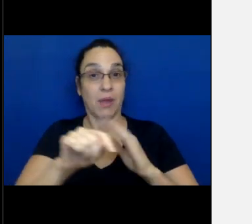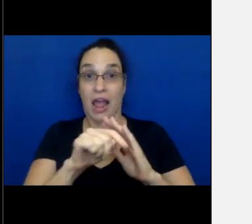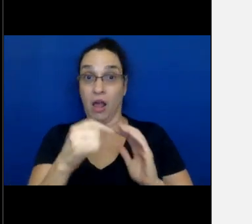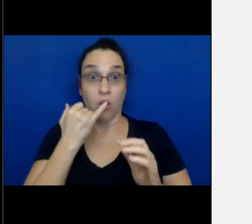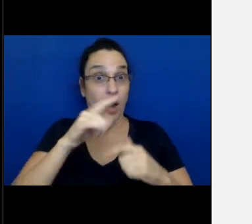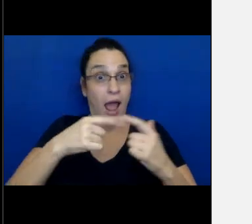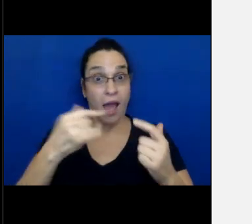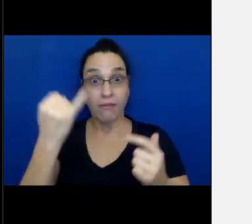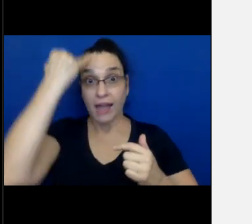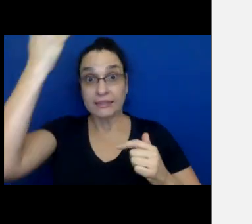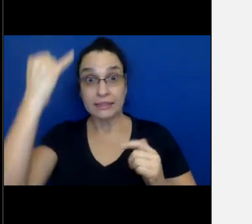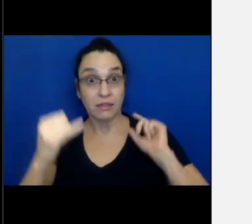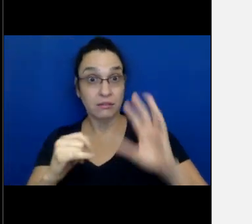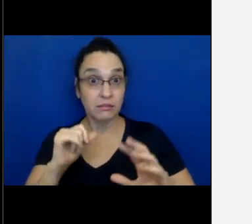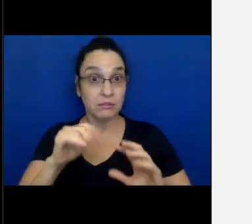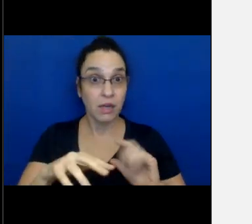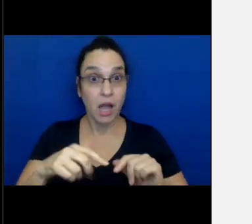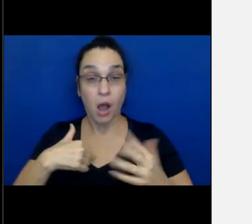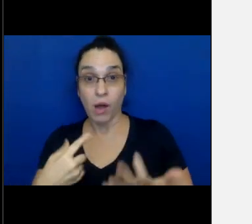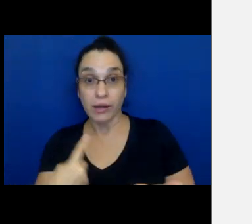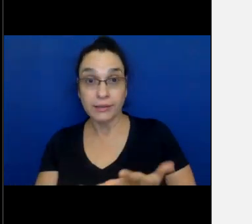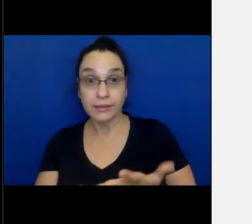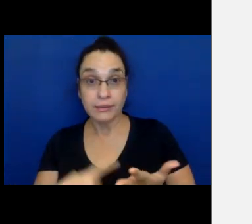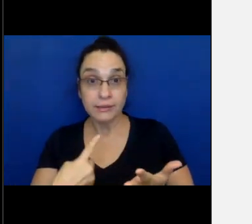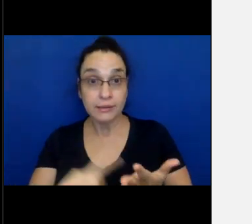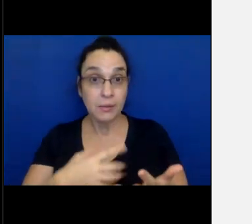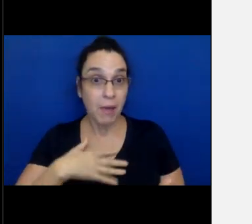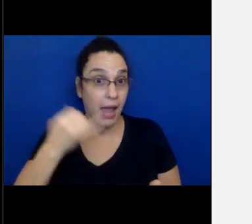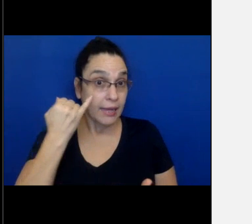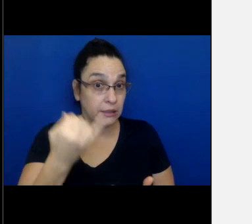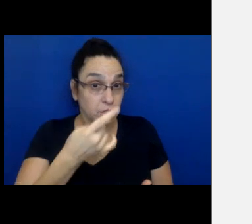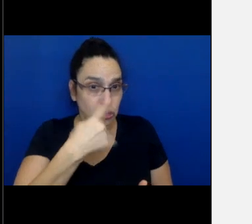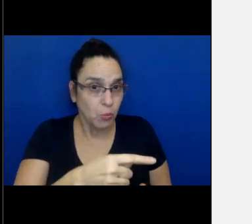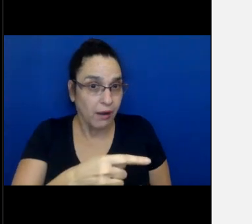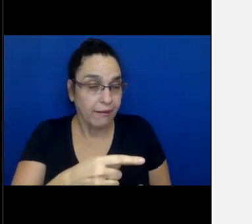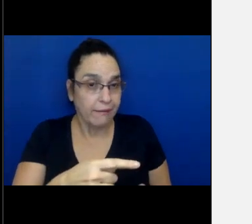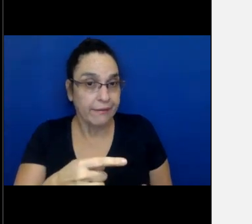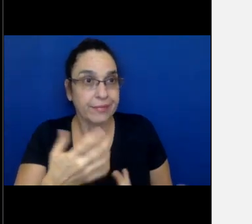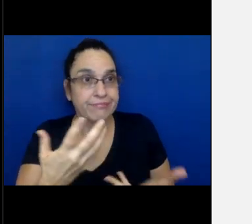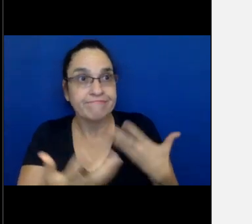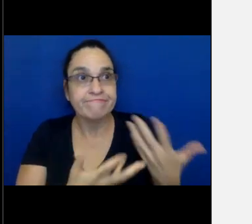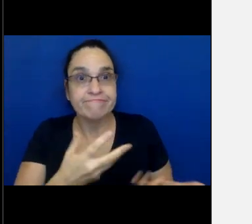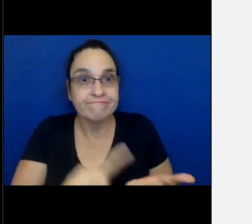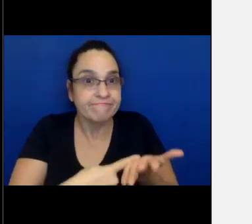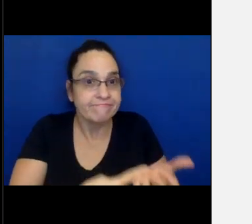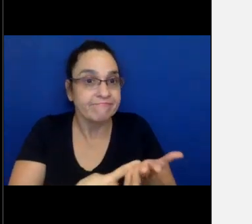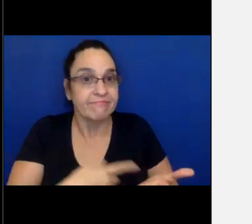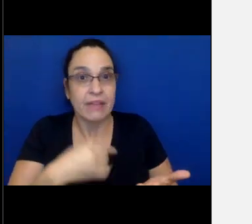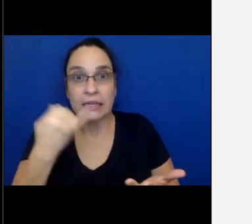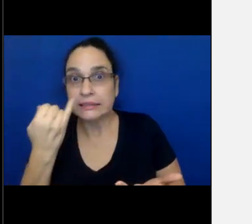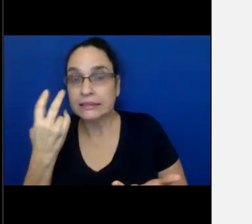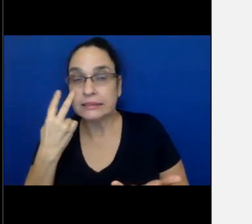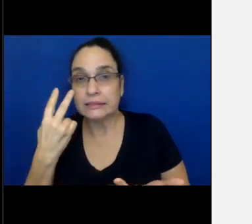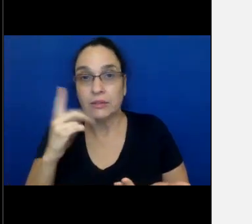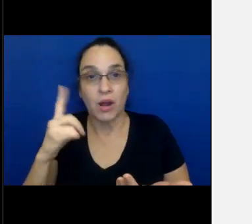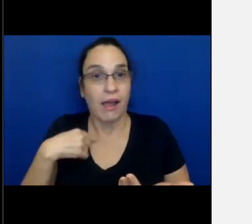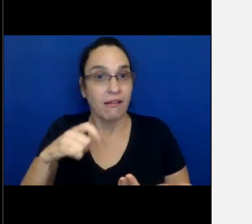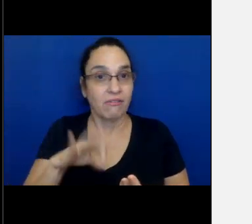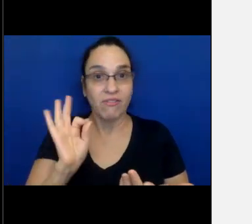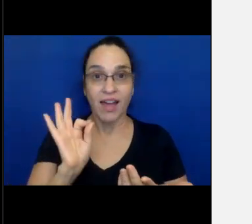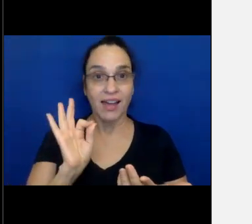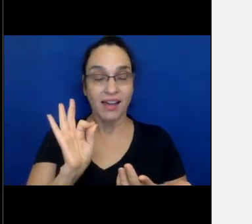this idea, I want to just kind of bounce it off of you just to see maybe where I can locate this